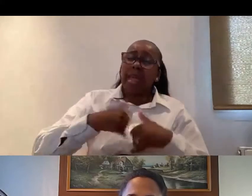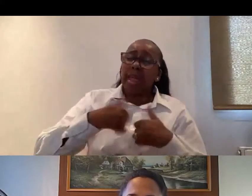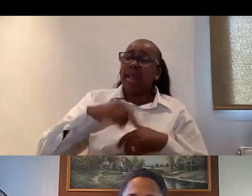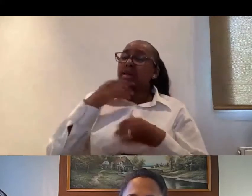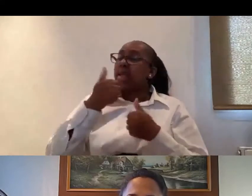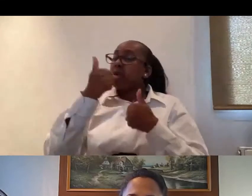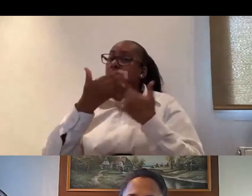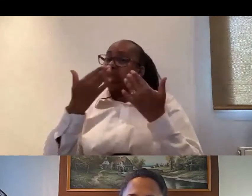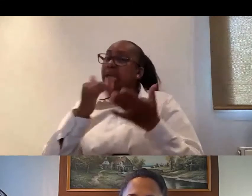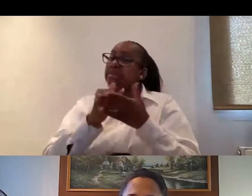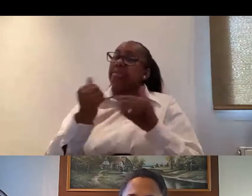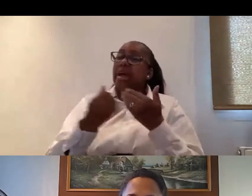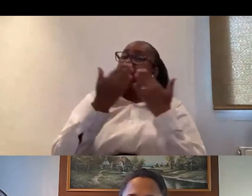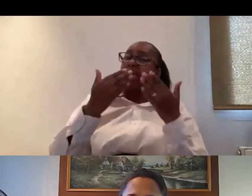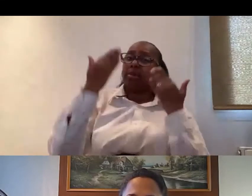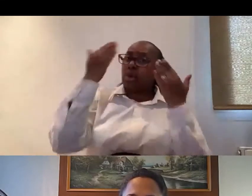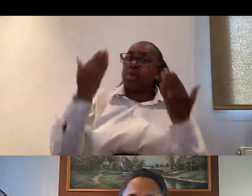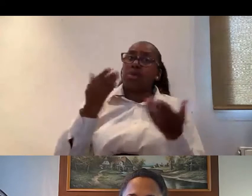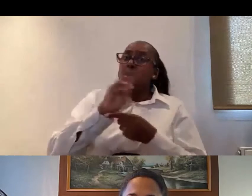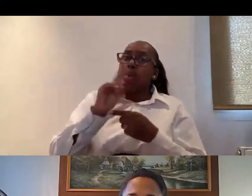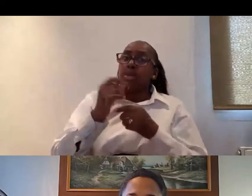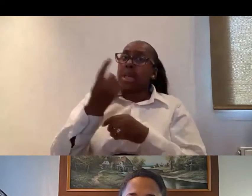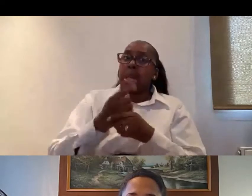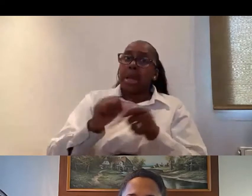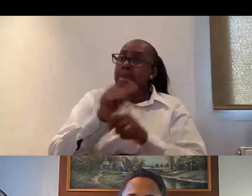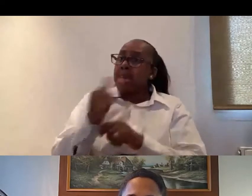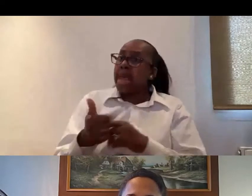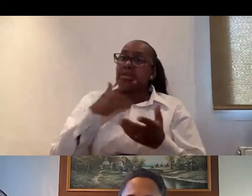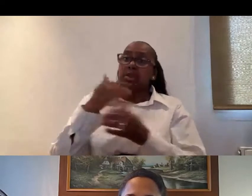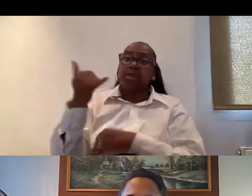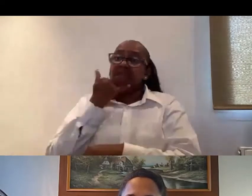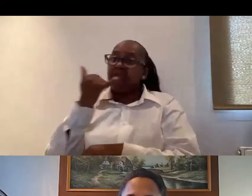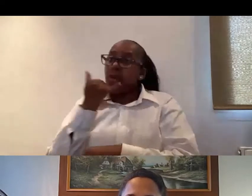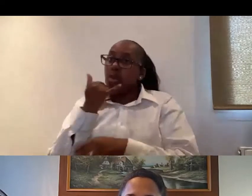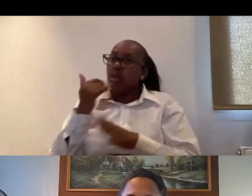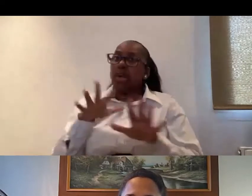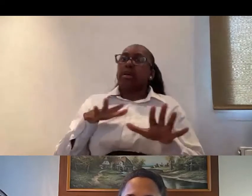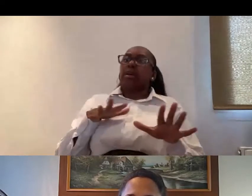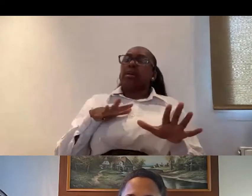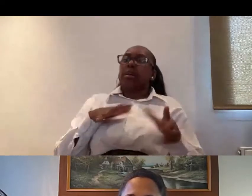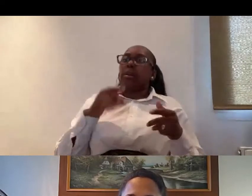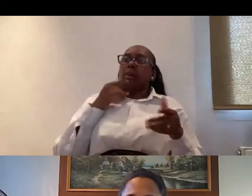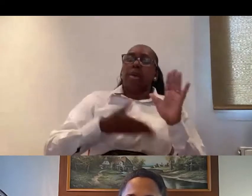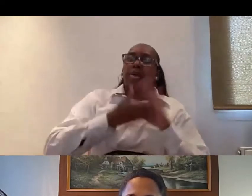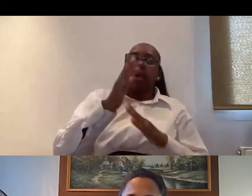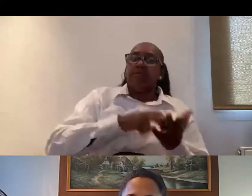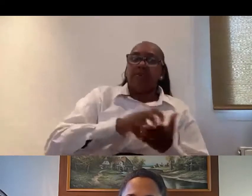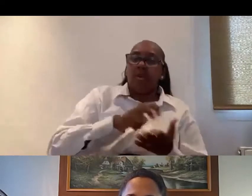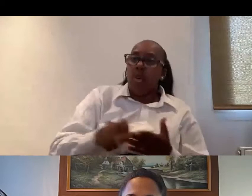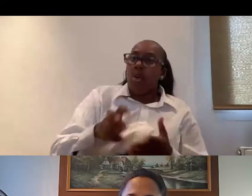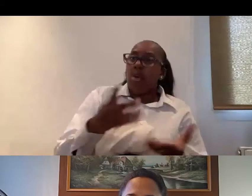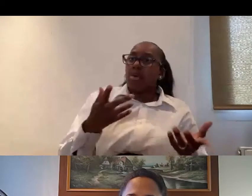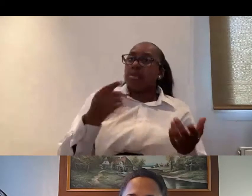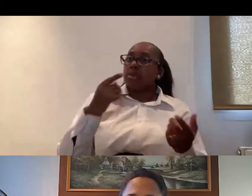days. I don't know what's going to come next. It could be a phone call that triggers me, or it could be going for a walk. Some